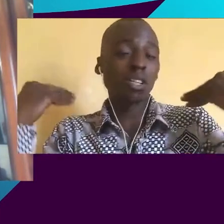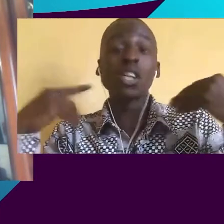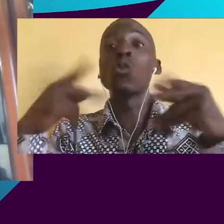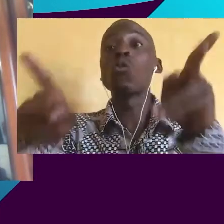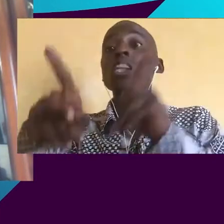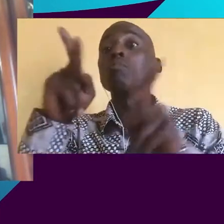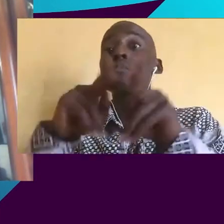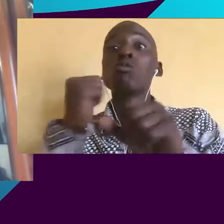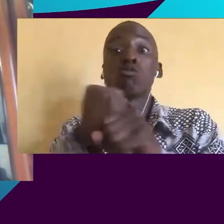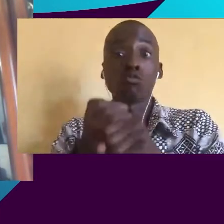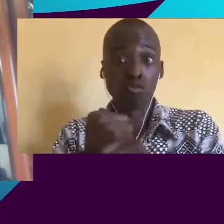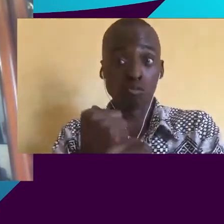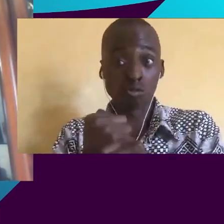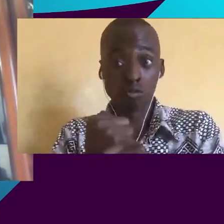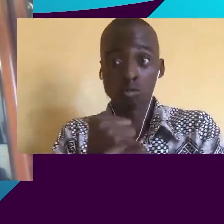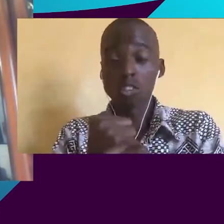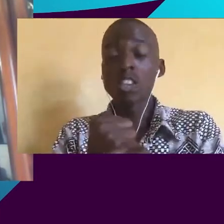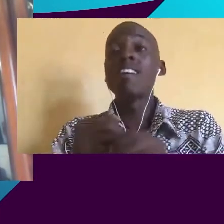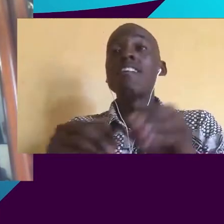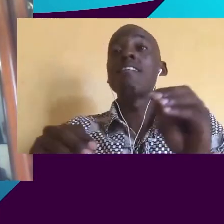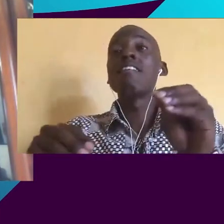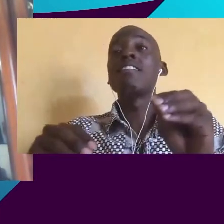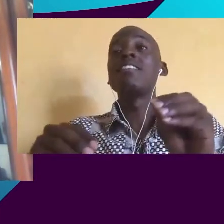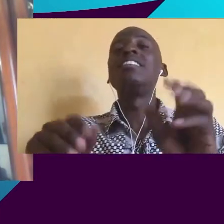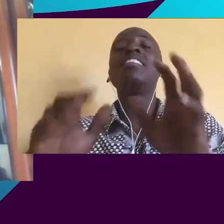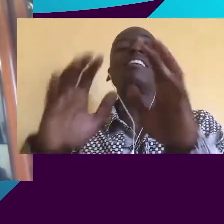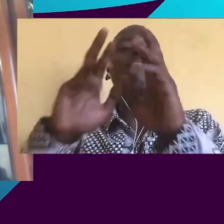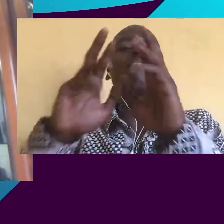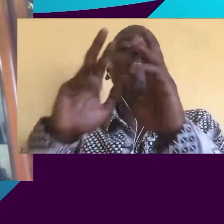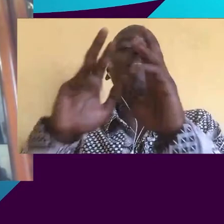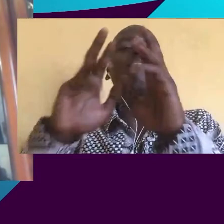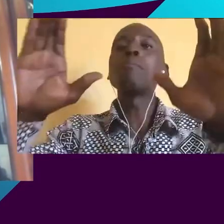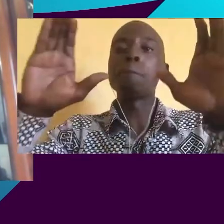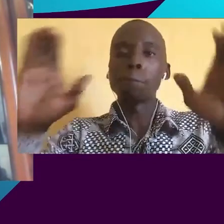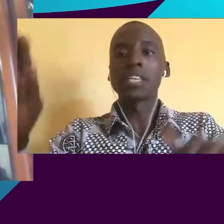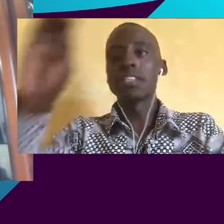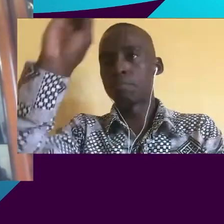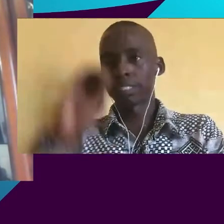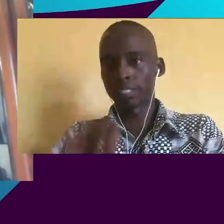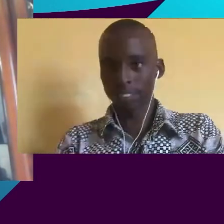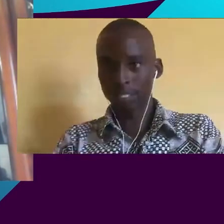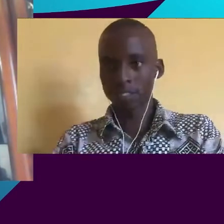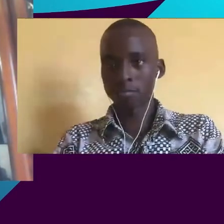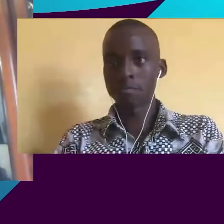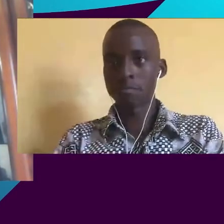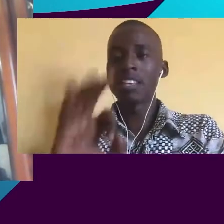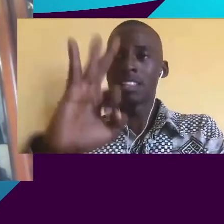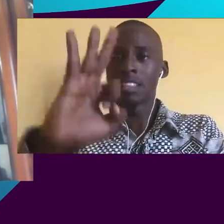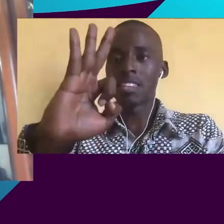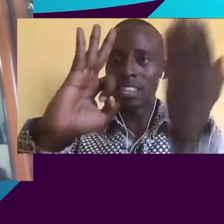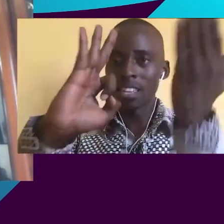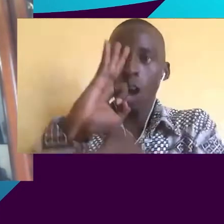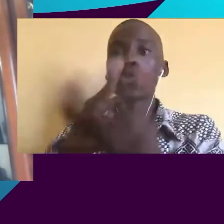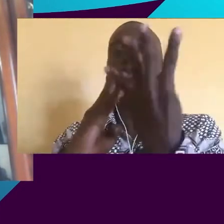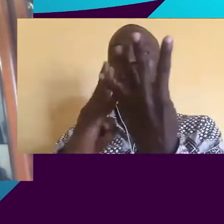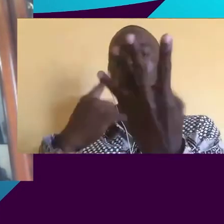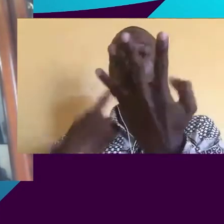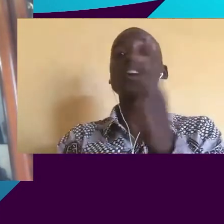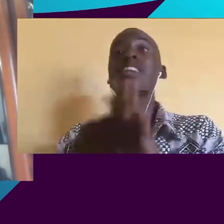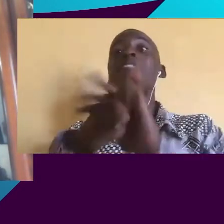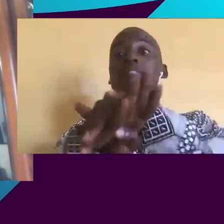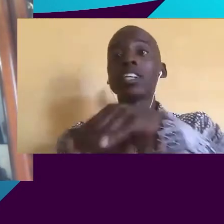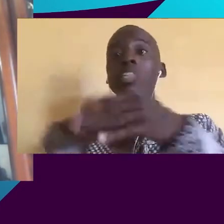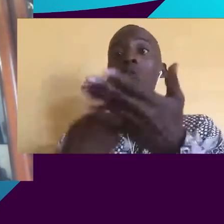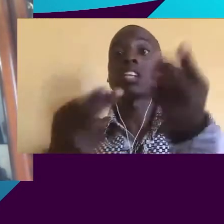they contribute a very big, I would say 3/4 of what affects what goes on in the field of